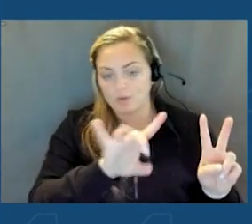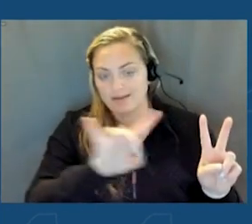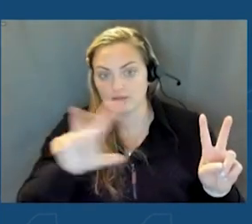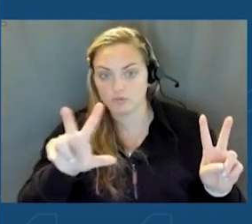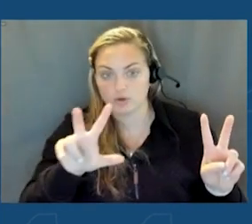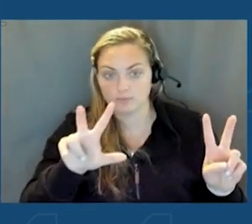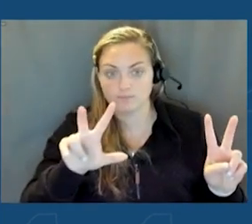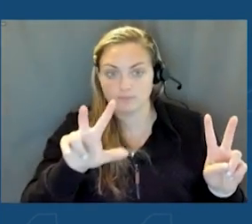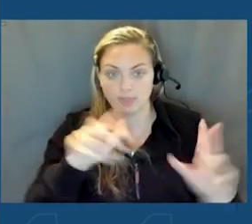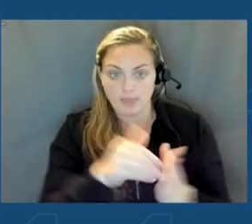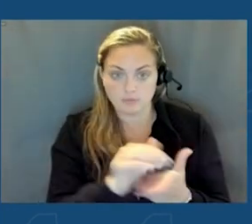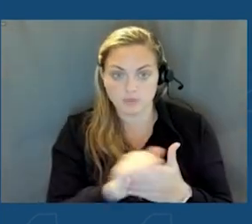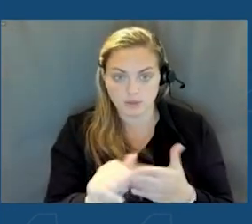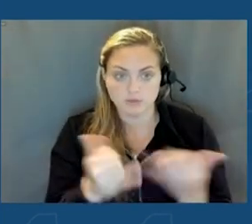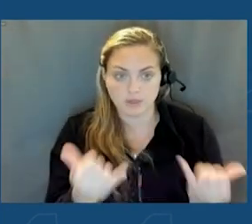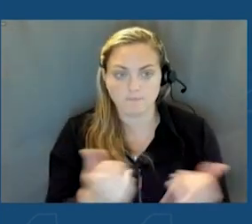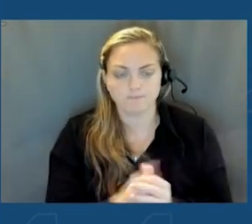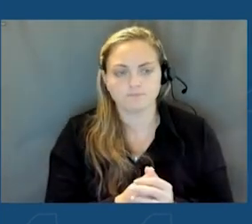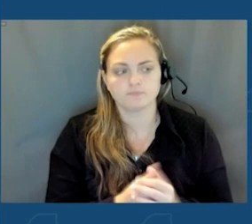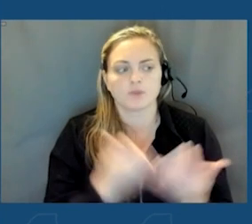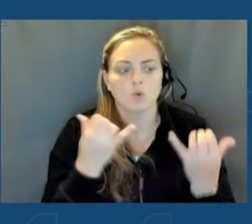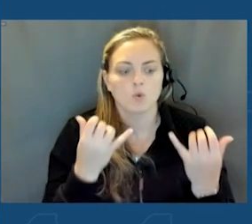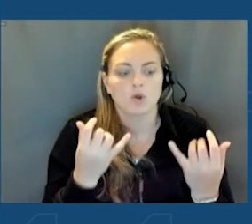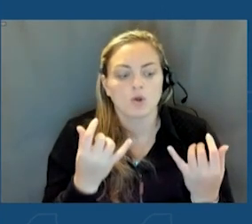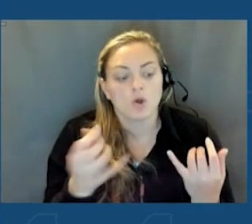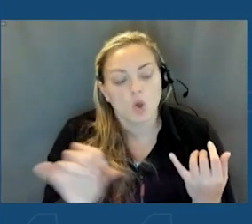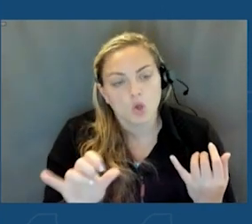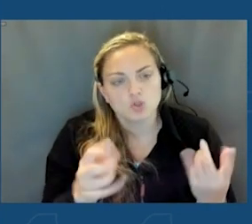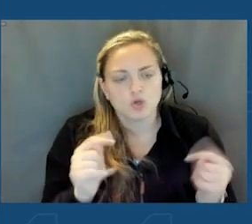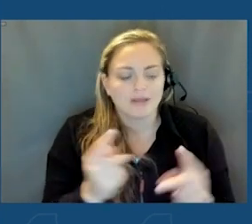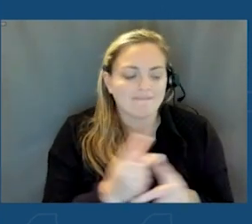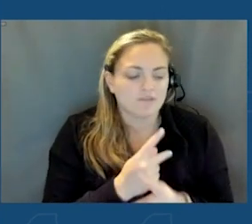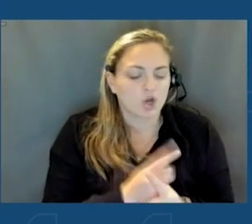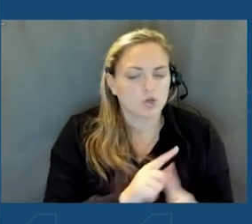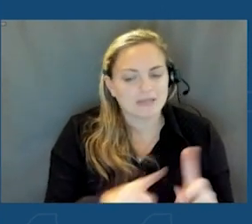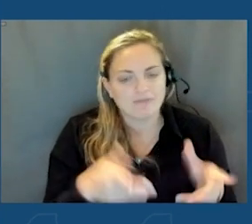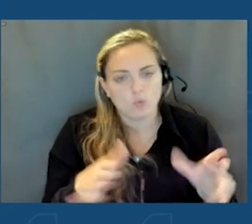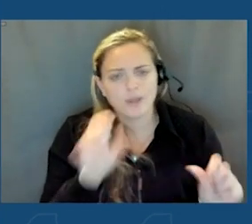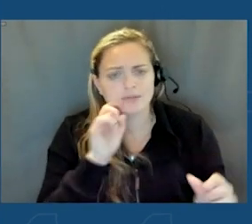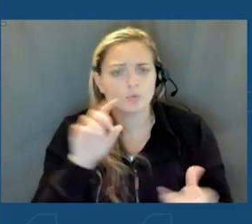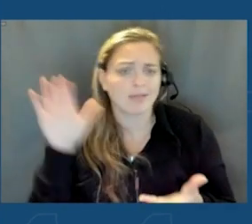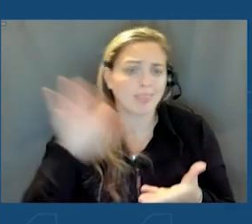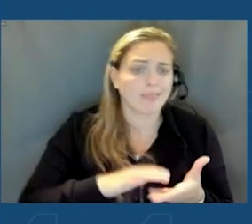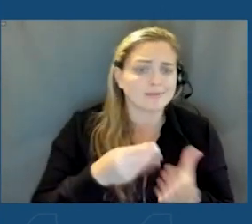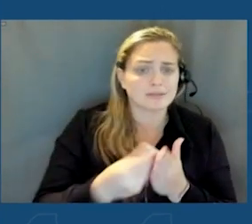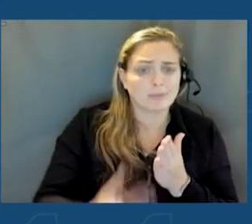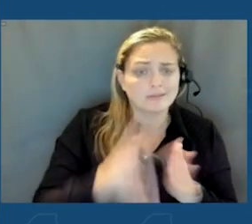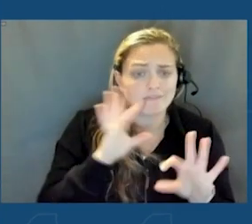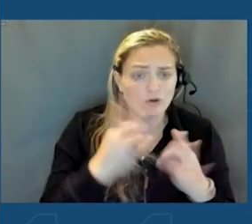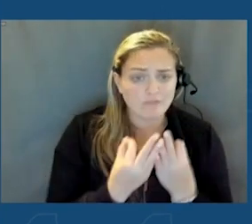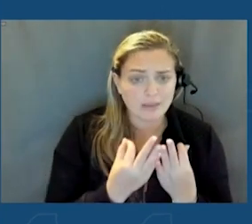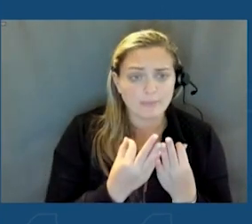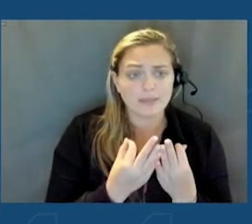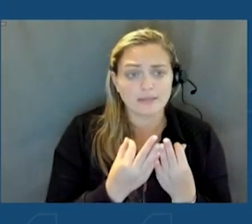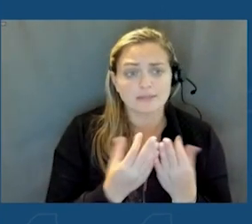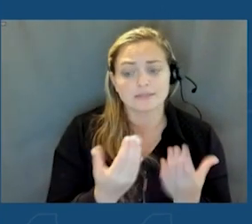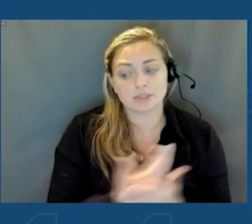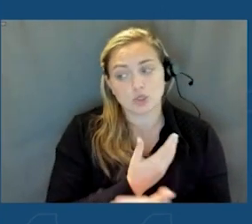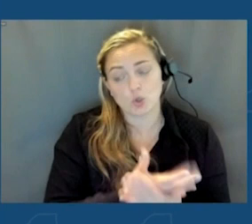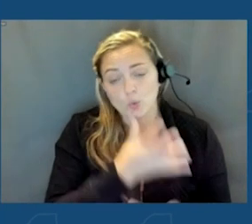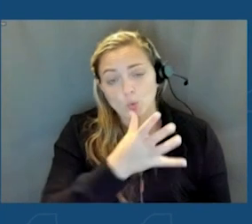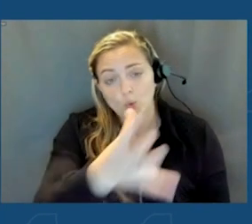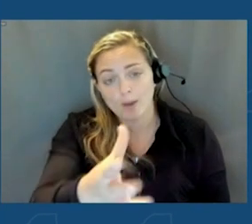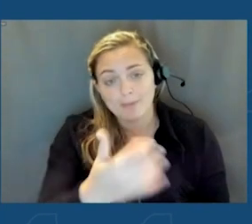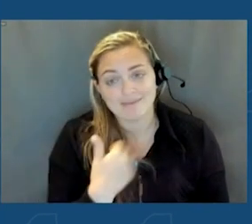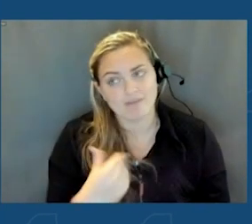$83,000. So we're also trying to figure out other ways to make life a little less expensive for families, and it as a new grandma, and I've had a little more